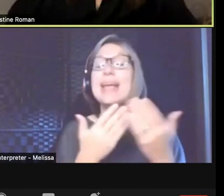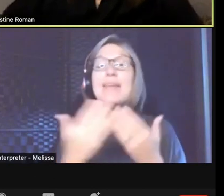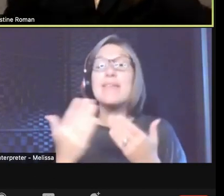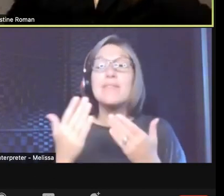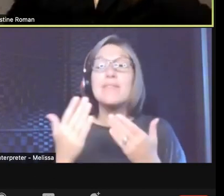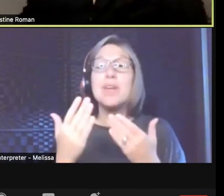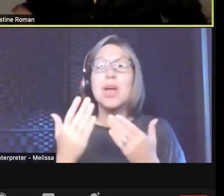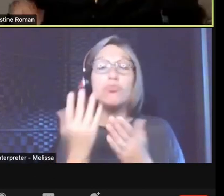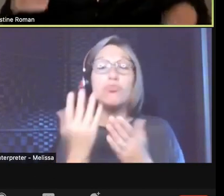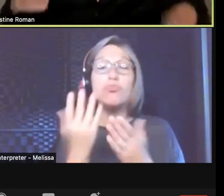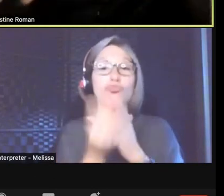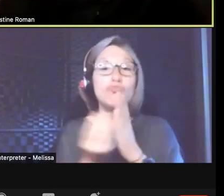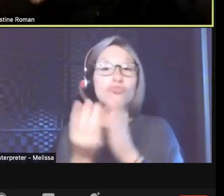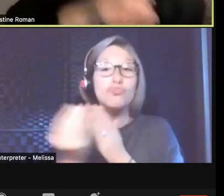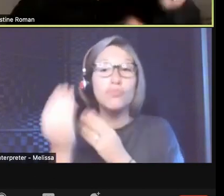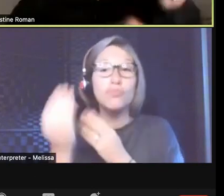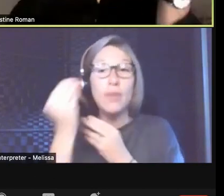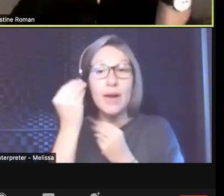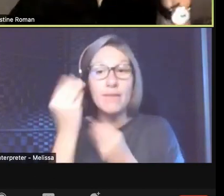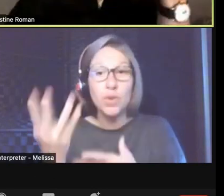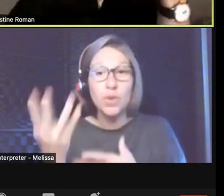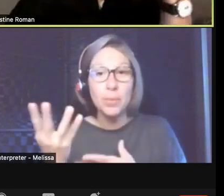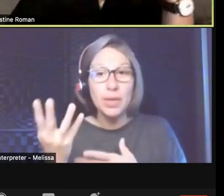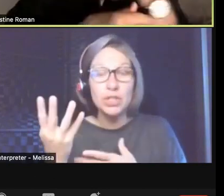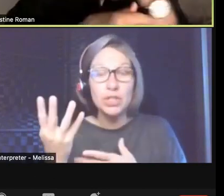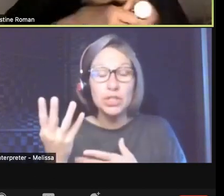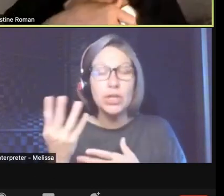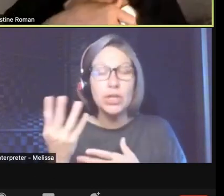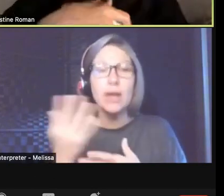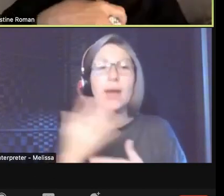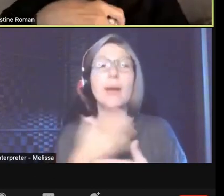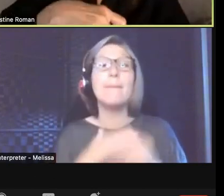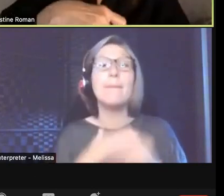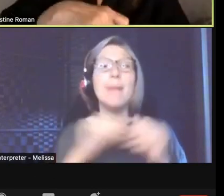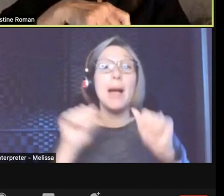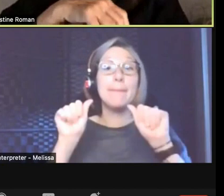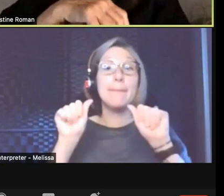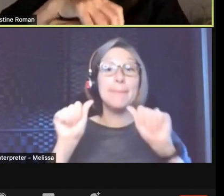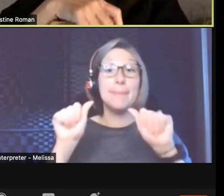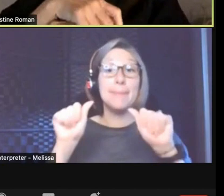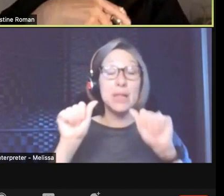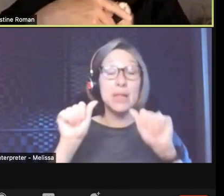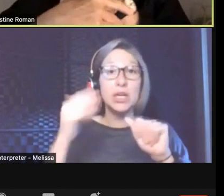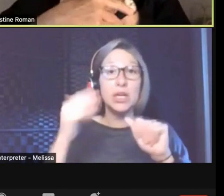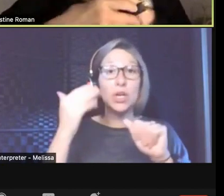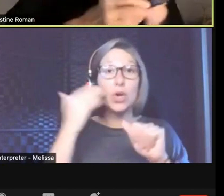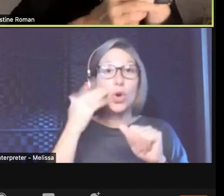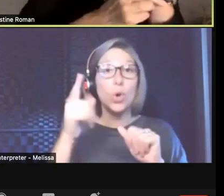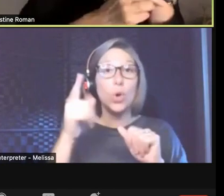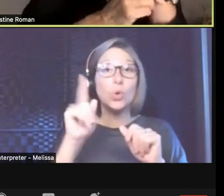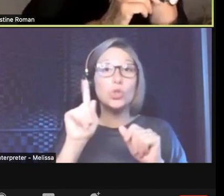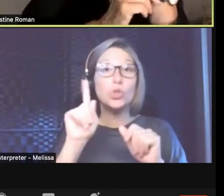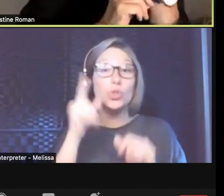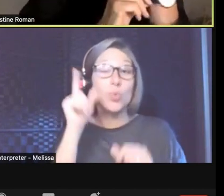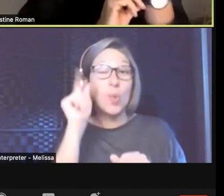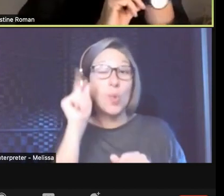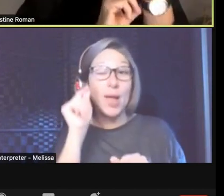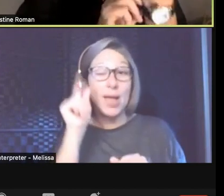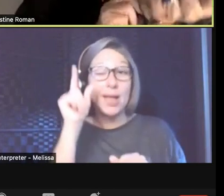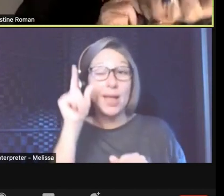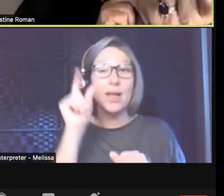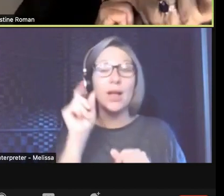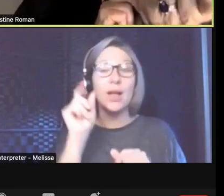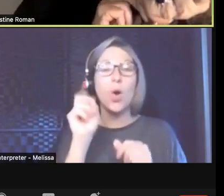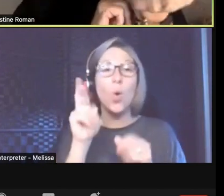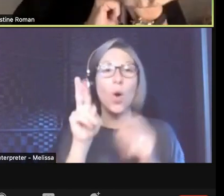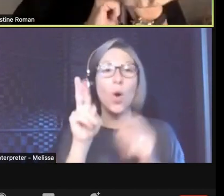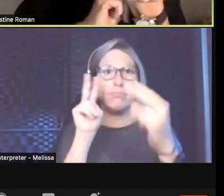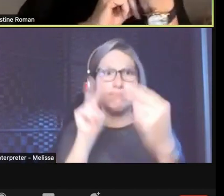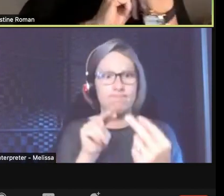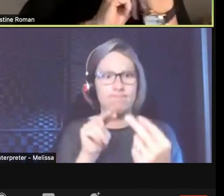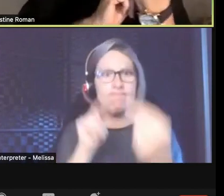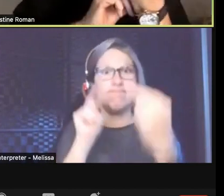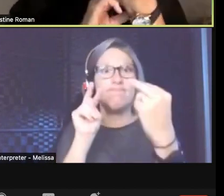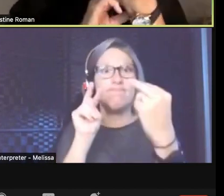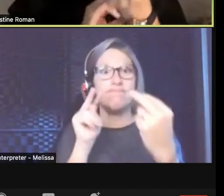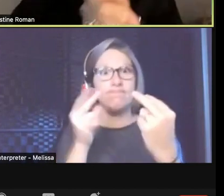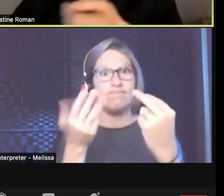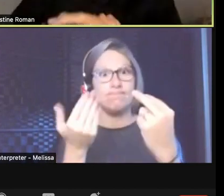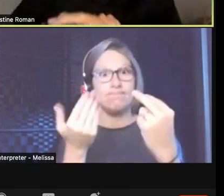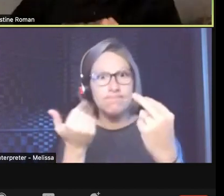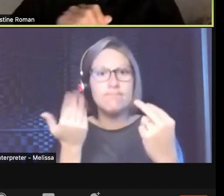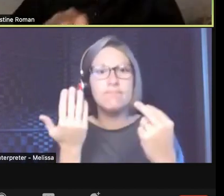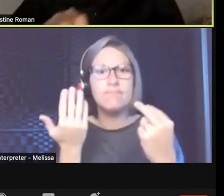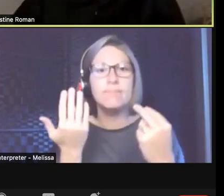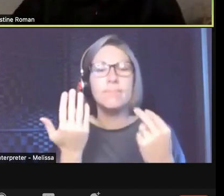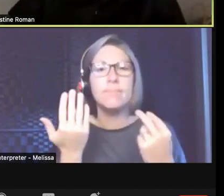the subtle pieces are going to be gone. My ability to know that you just winked at me or that you just made brief eye contact with me to tell me, come on over